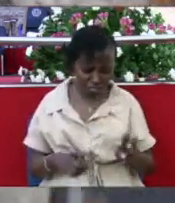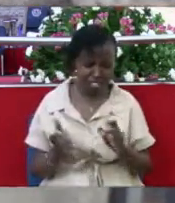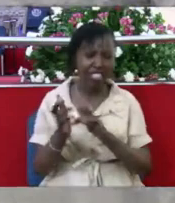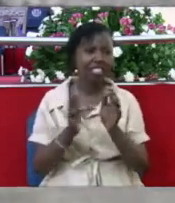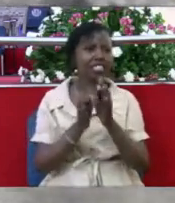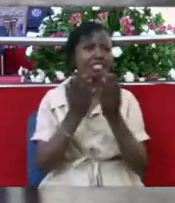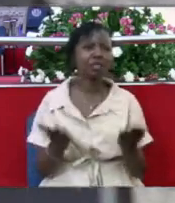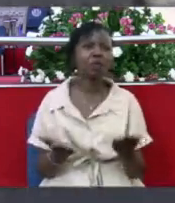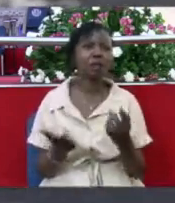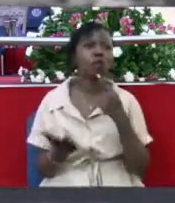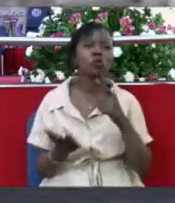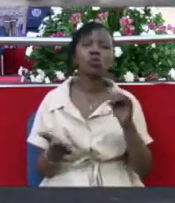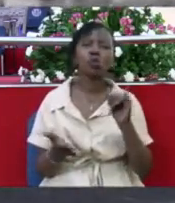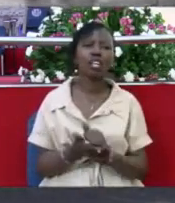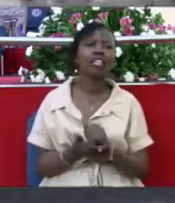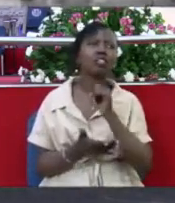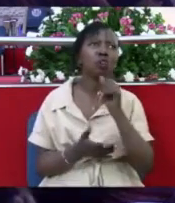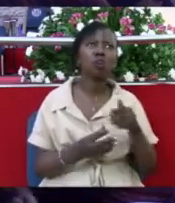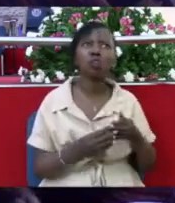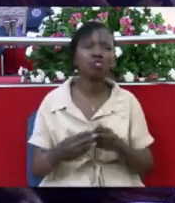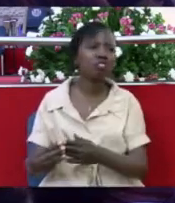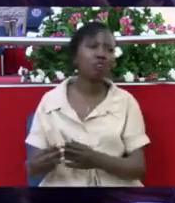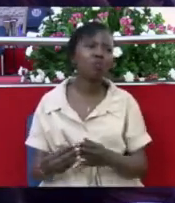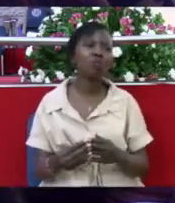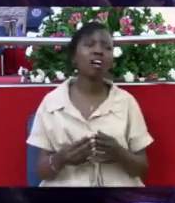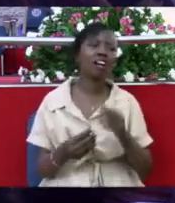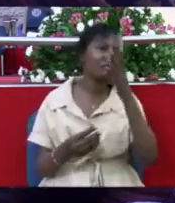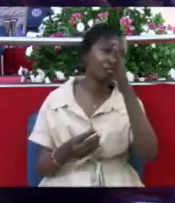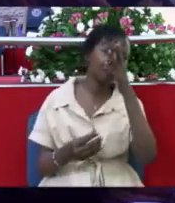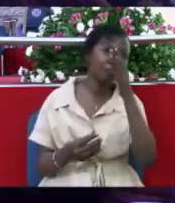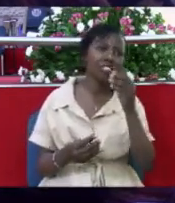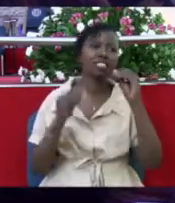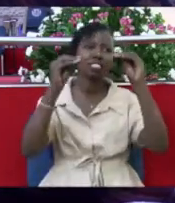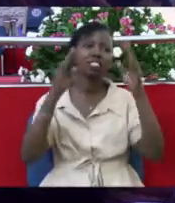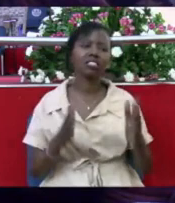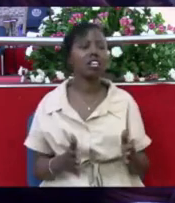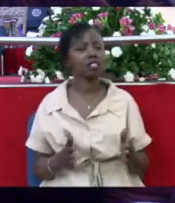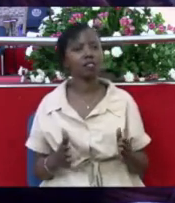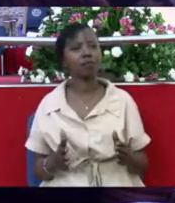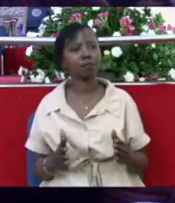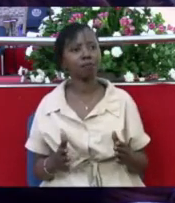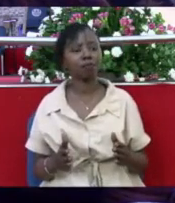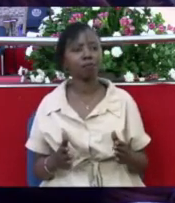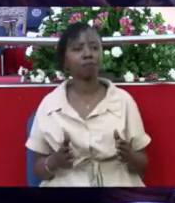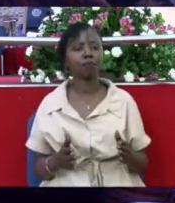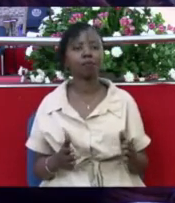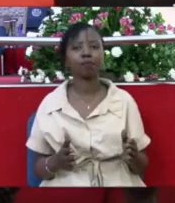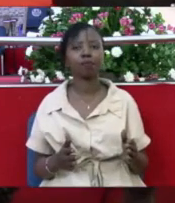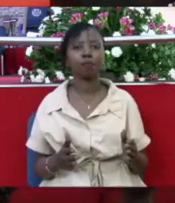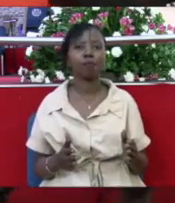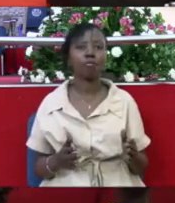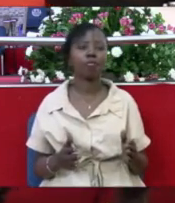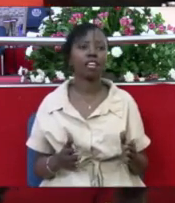don't follow every wave of doctrine. Hivyo basi inatupasa kujisomea maandiko ili tusifuate tu mafunzo yoyote.